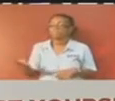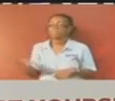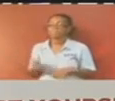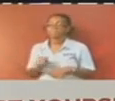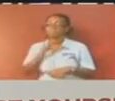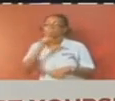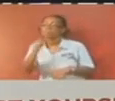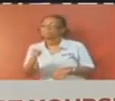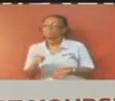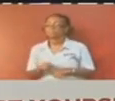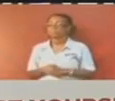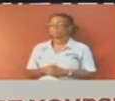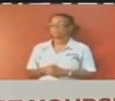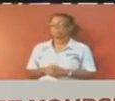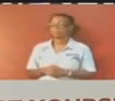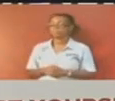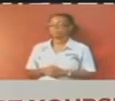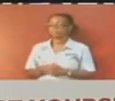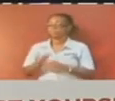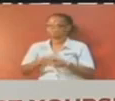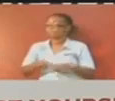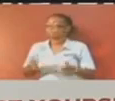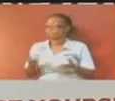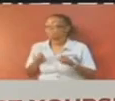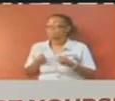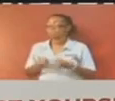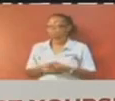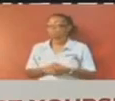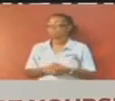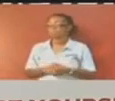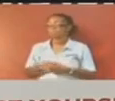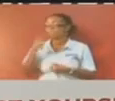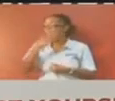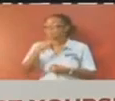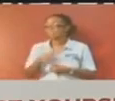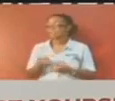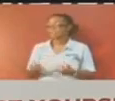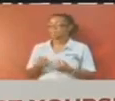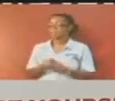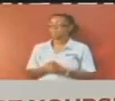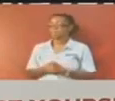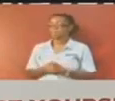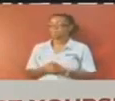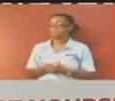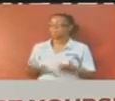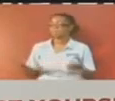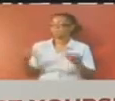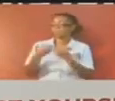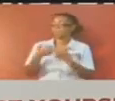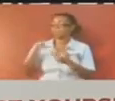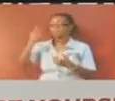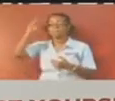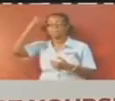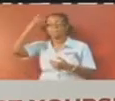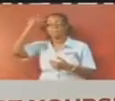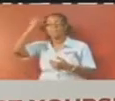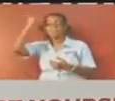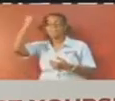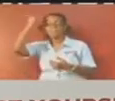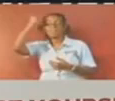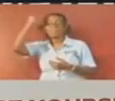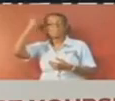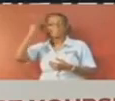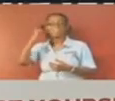is untruths and convenient narratives to suit a political agenda. So we have been